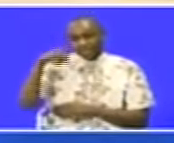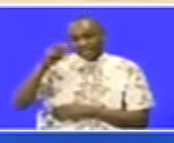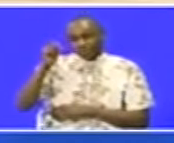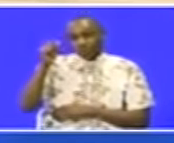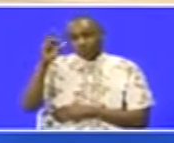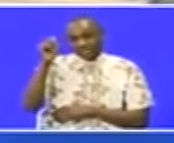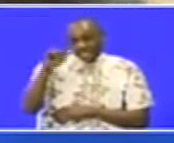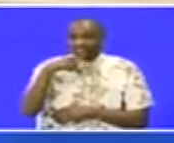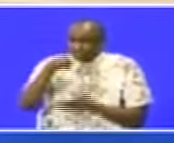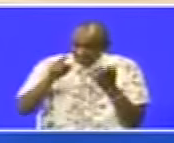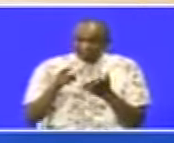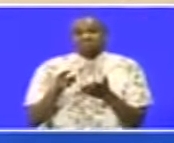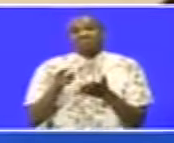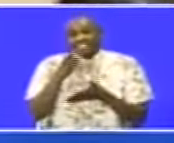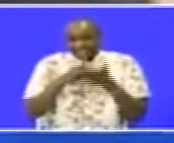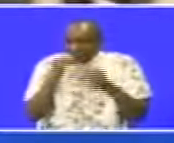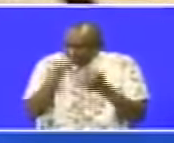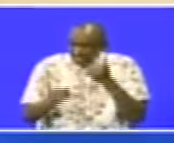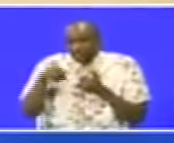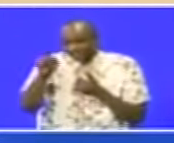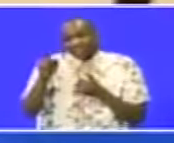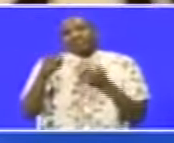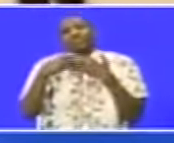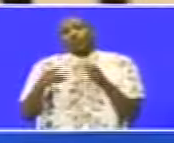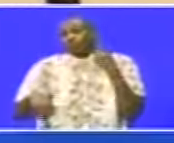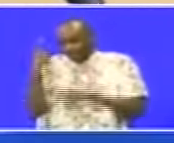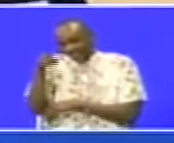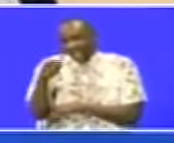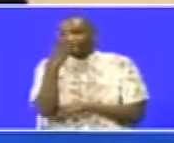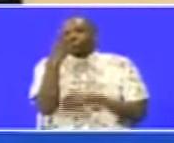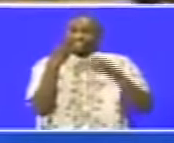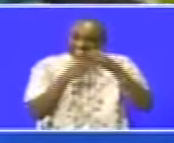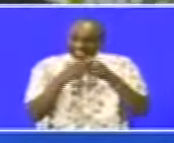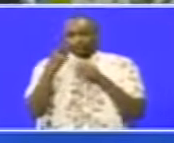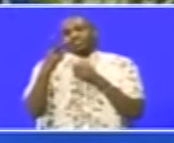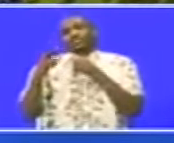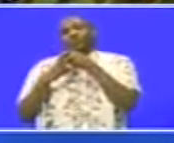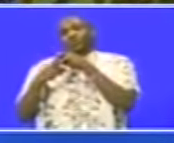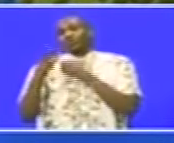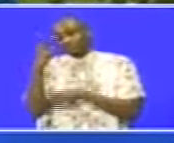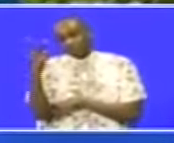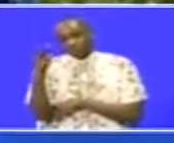was however last year's semi-finalist Kapenguria who had the last laugh, taking the game with a 48-42 margin.